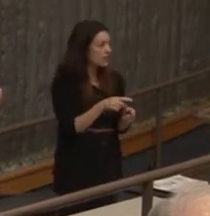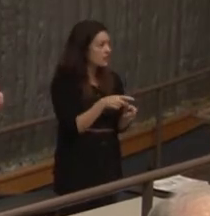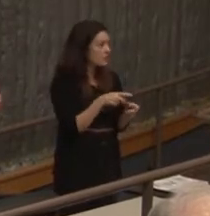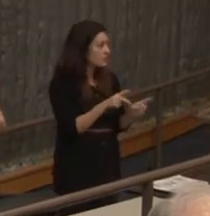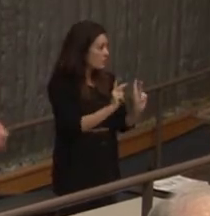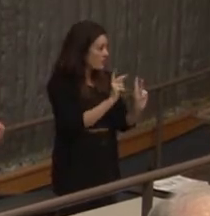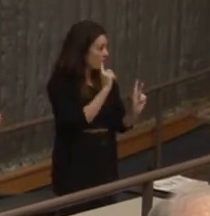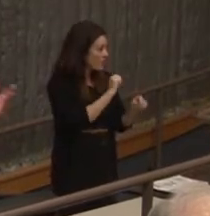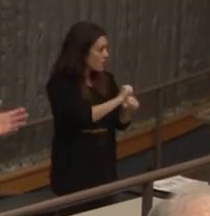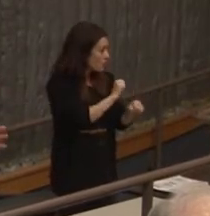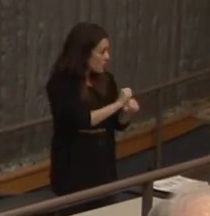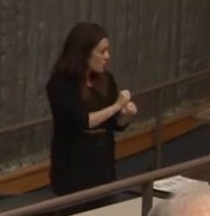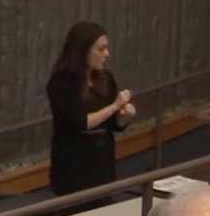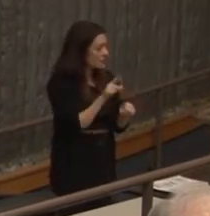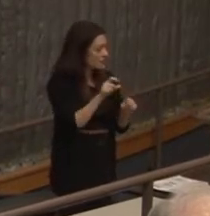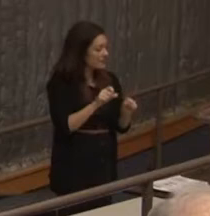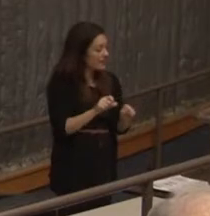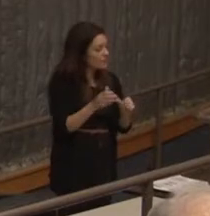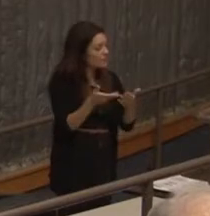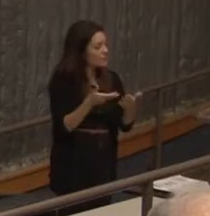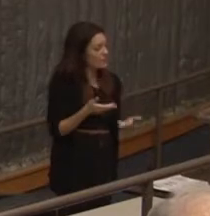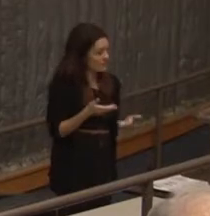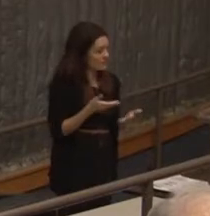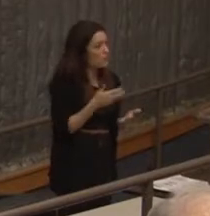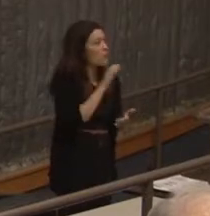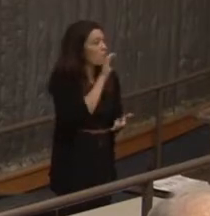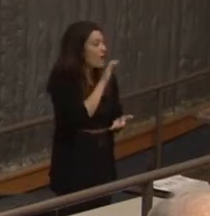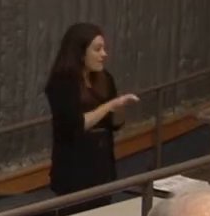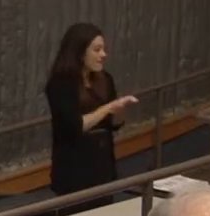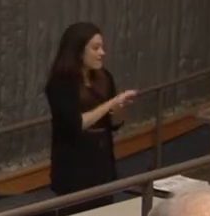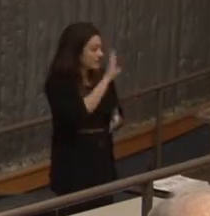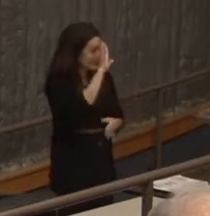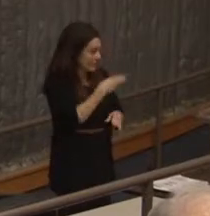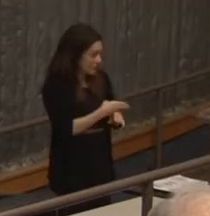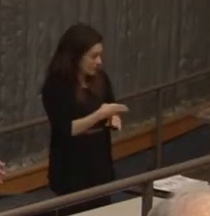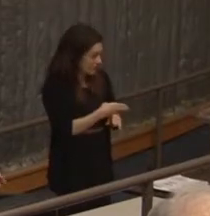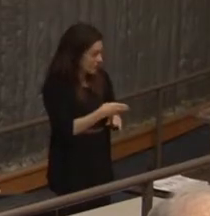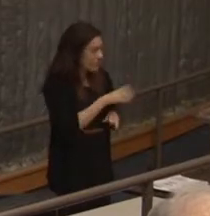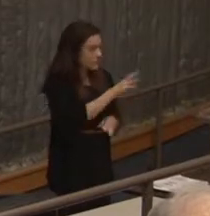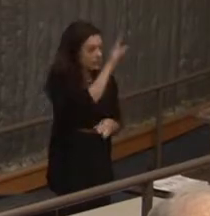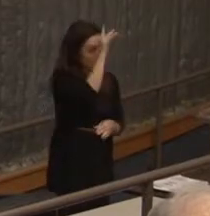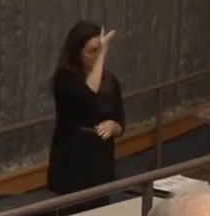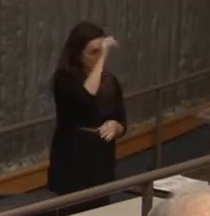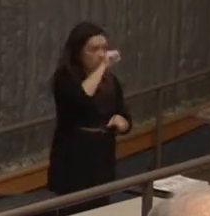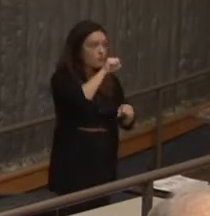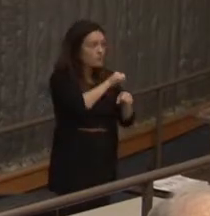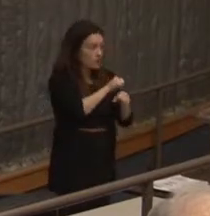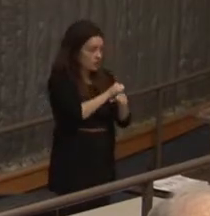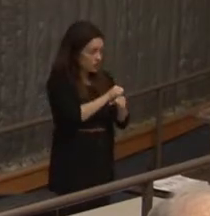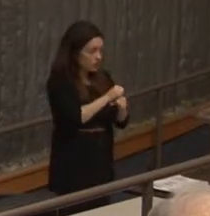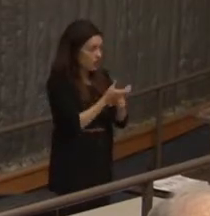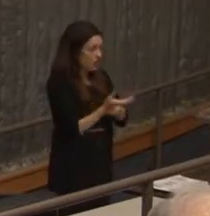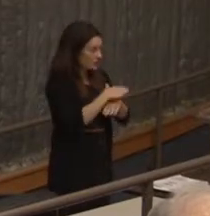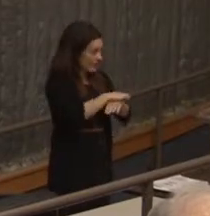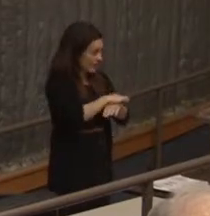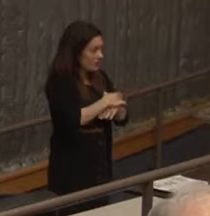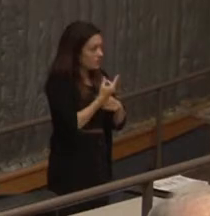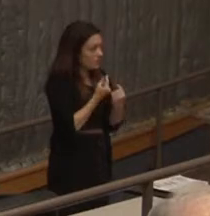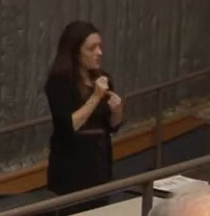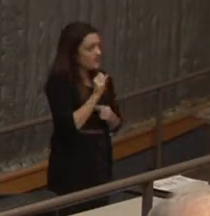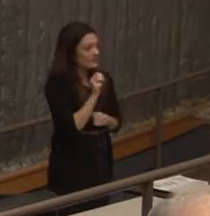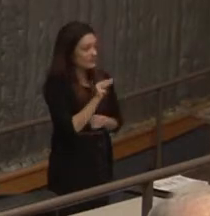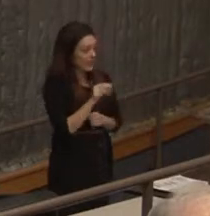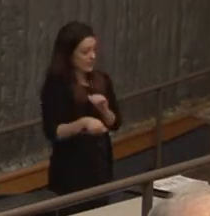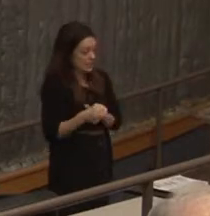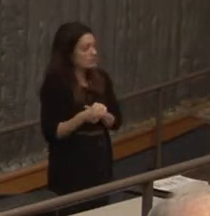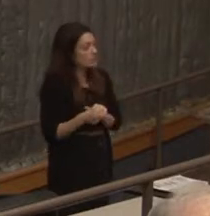wife and his son. Sam is an only child. And while his father worked during the day, Sam hid under a bunk. Because one